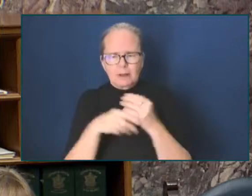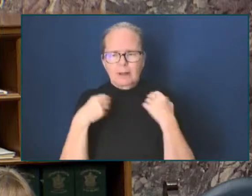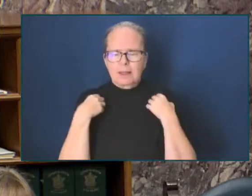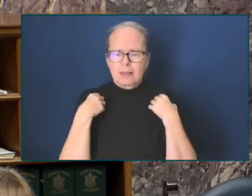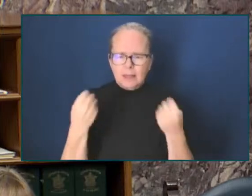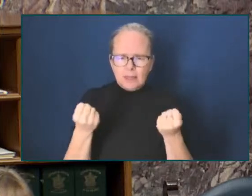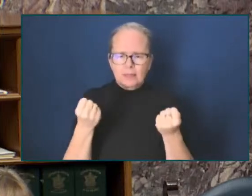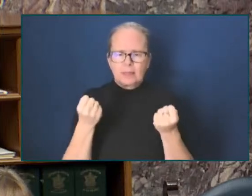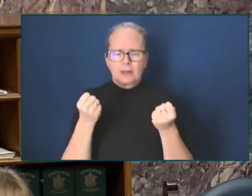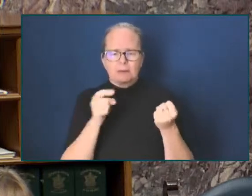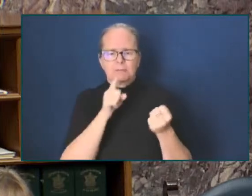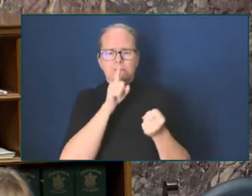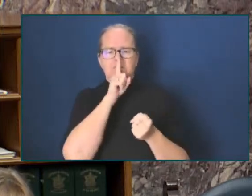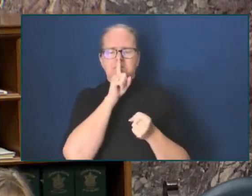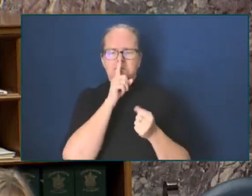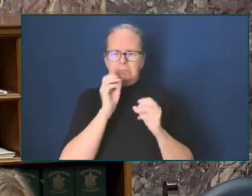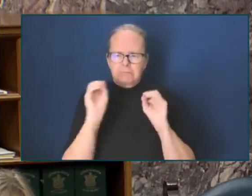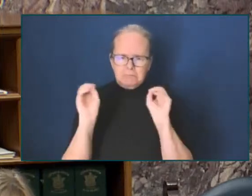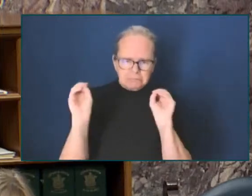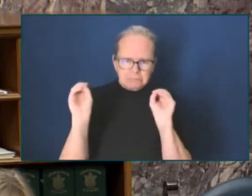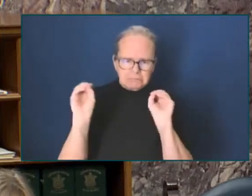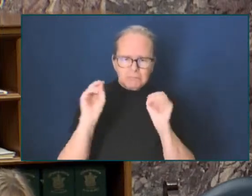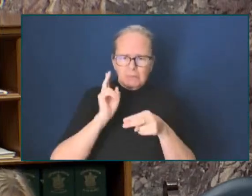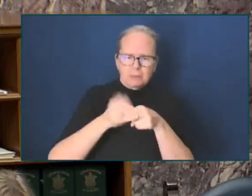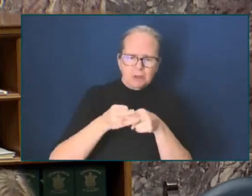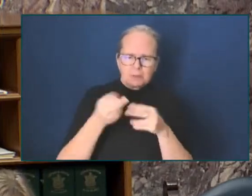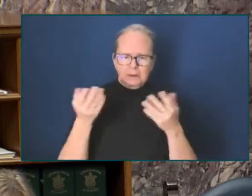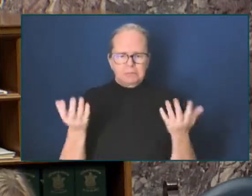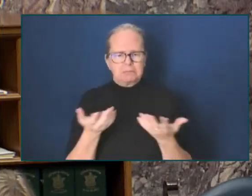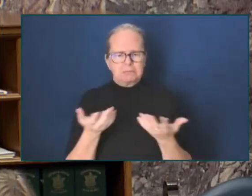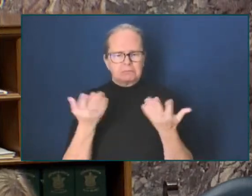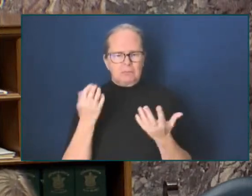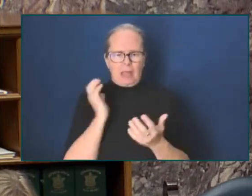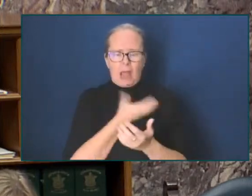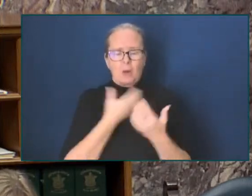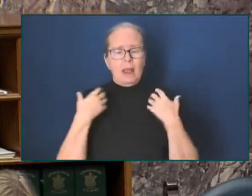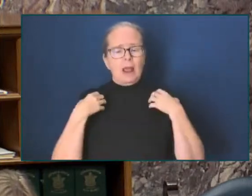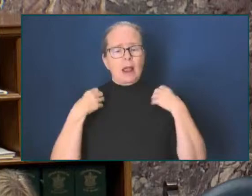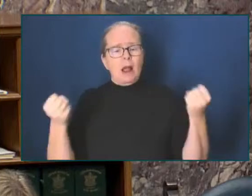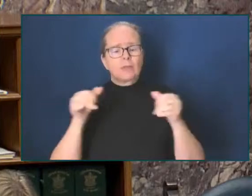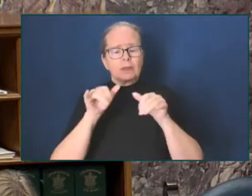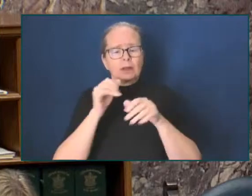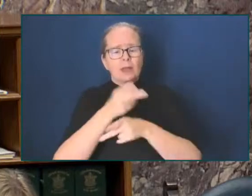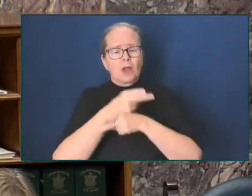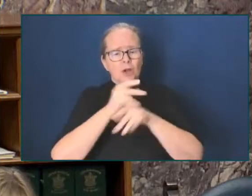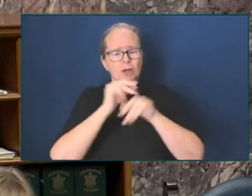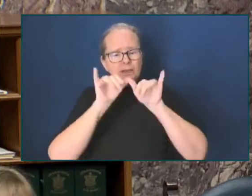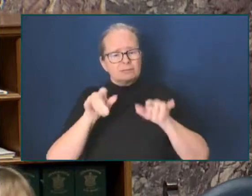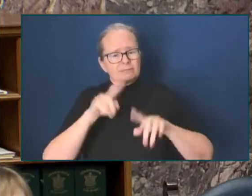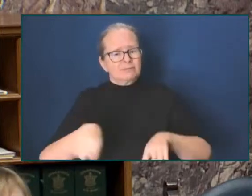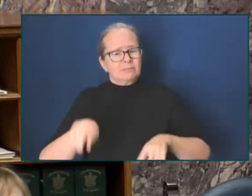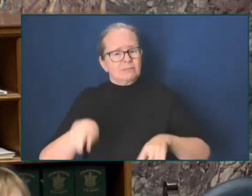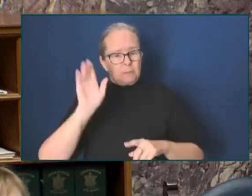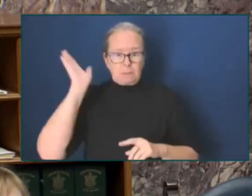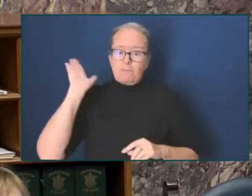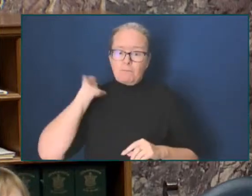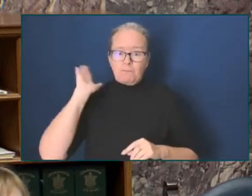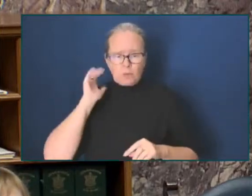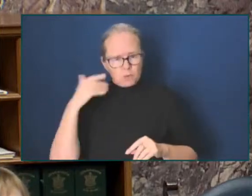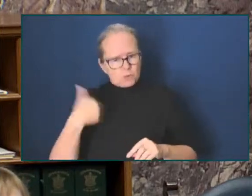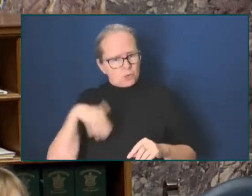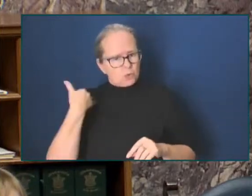in British Columbia was once recognized as one of the best in the country. Today, it ranks amongst the very